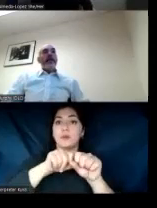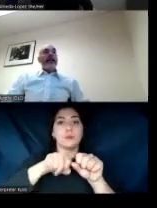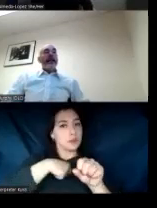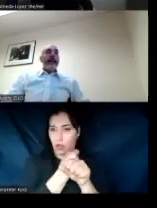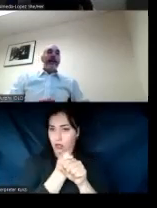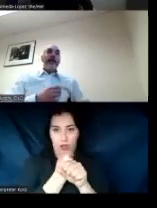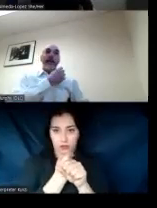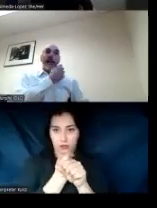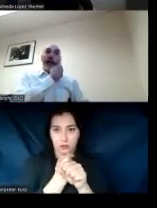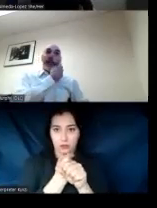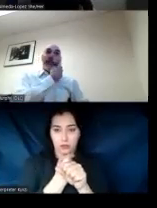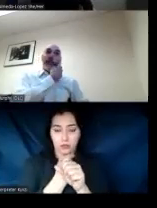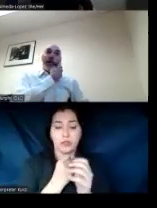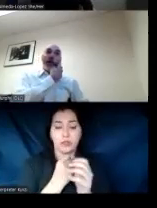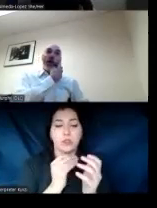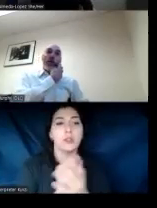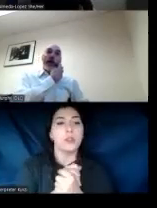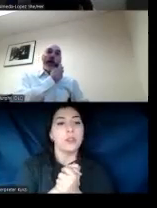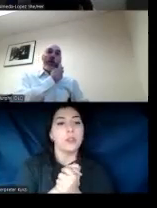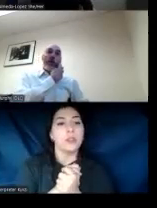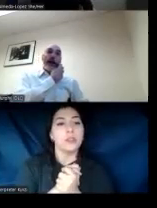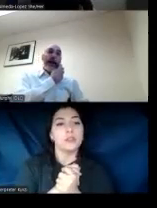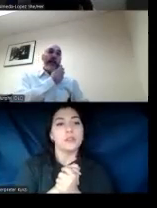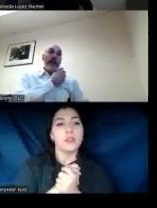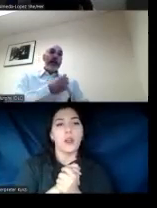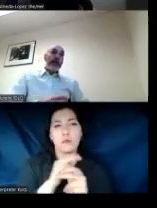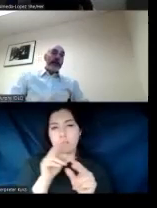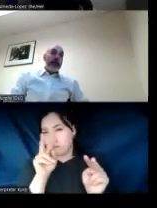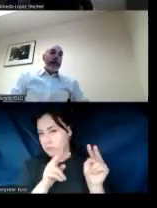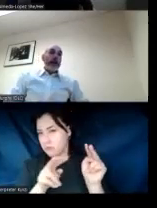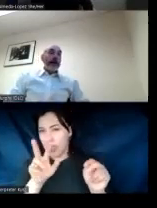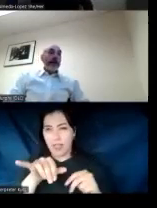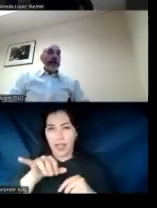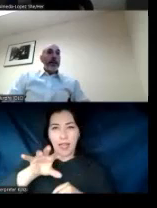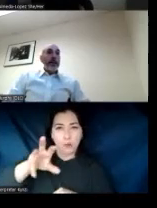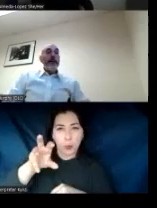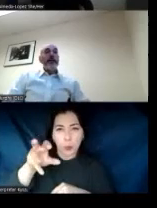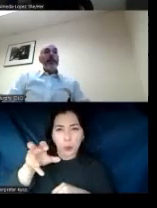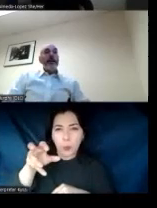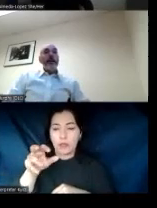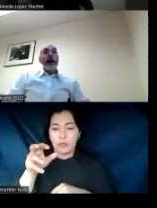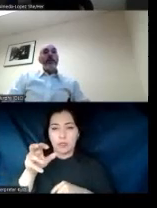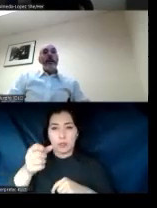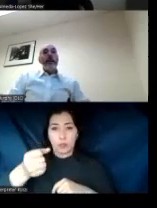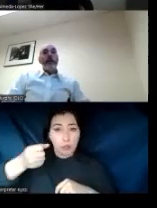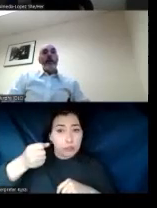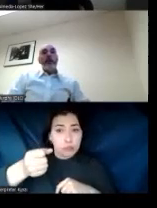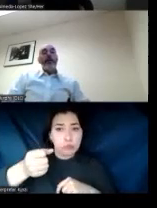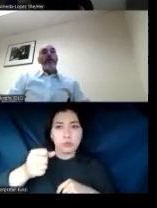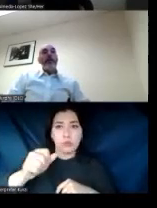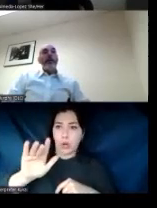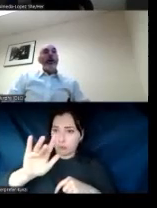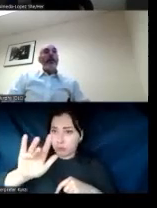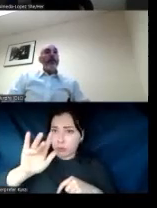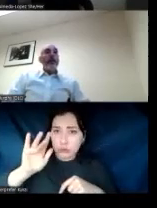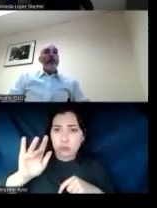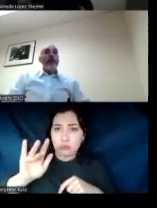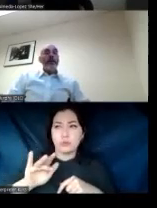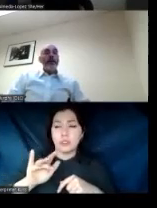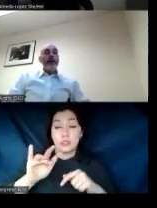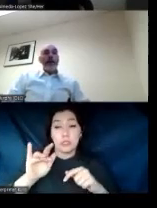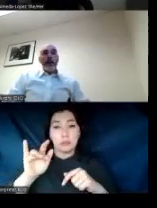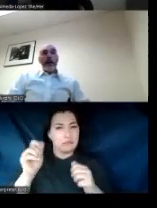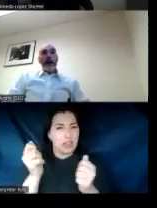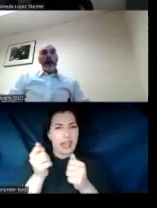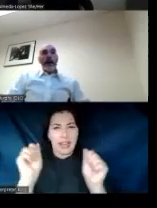Take a look at any hardware or handles that are necessary to be operated in order to open the